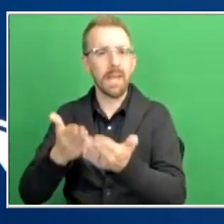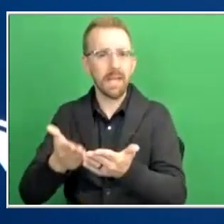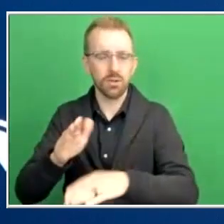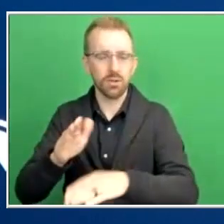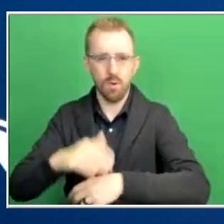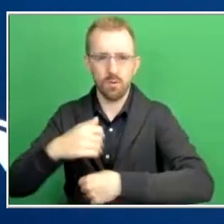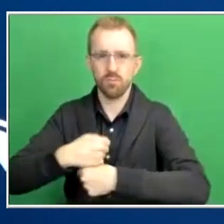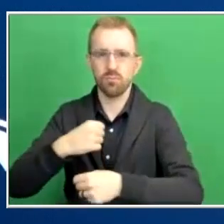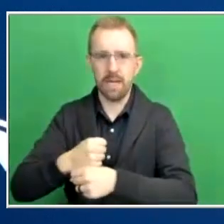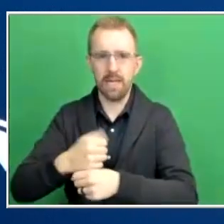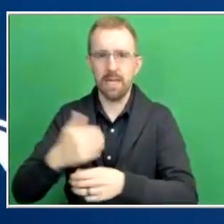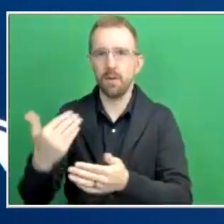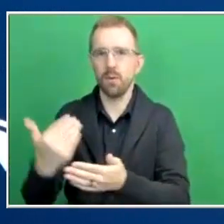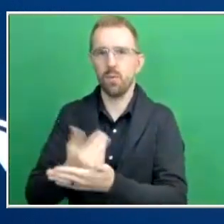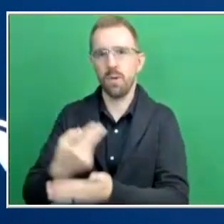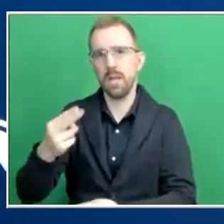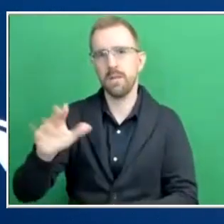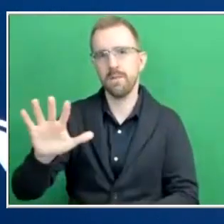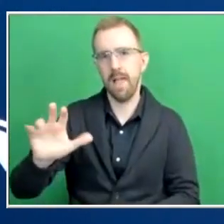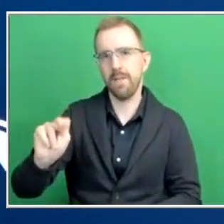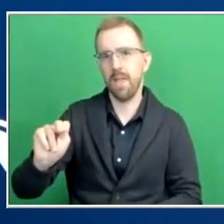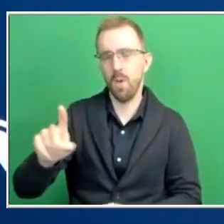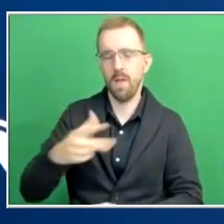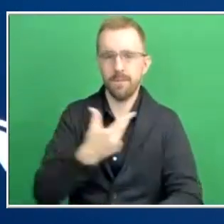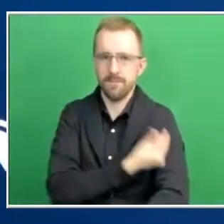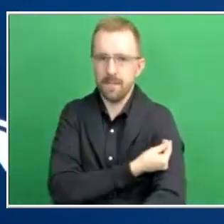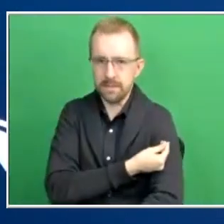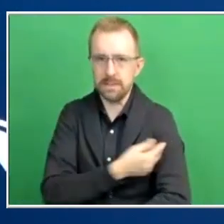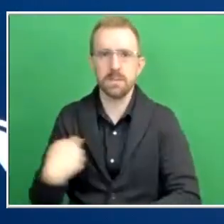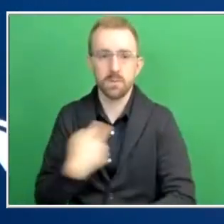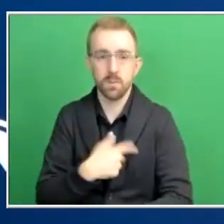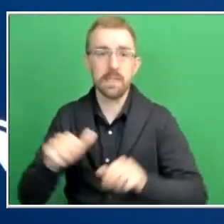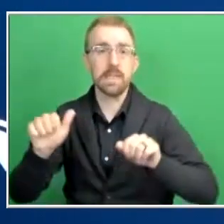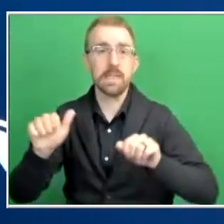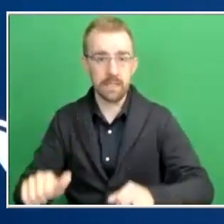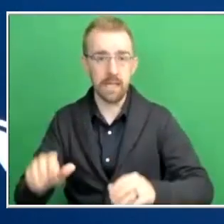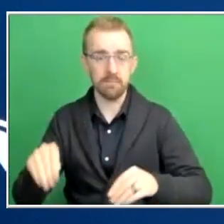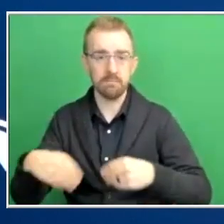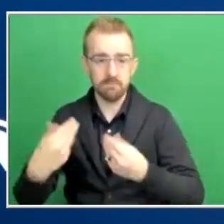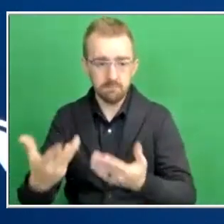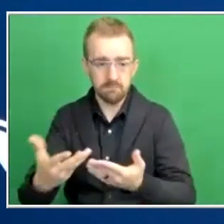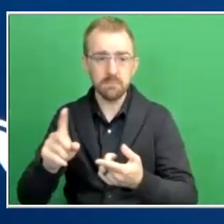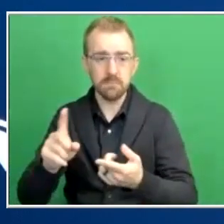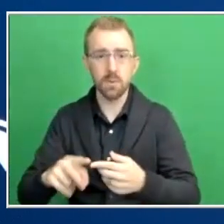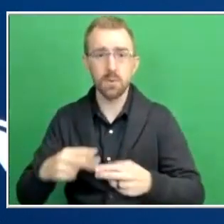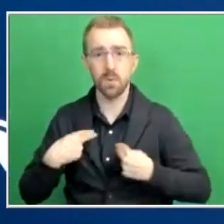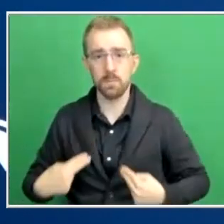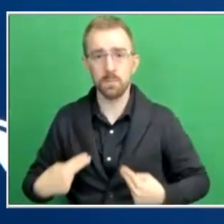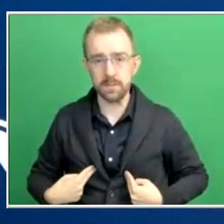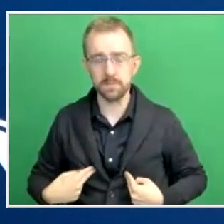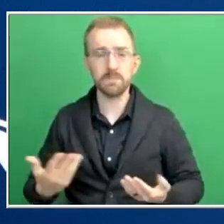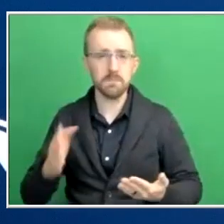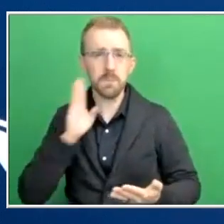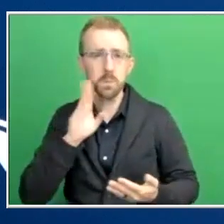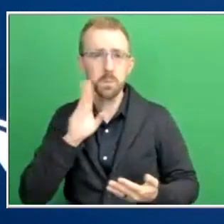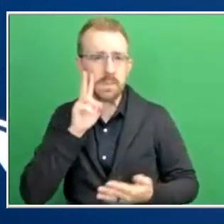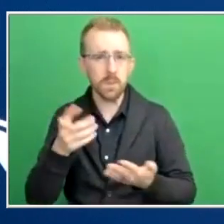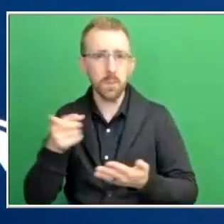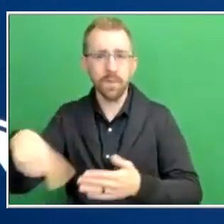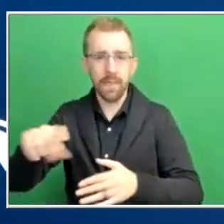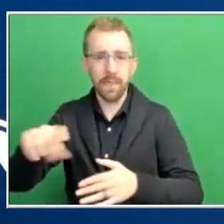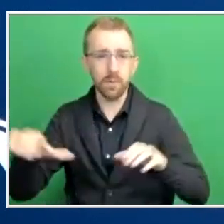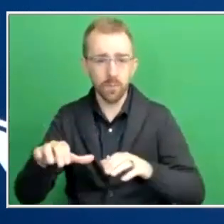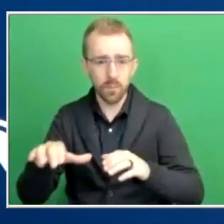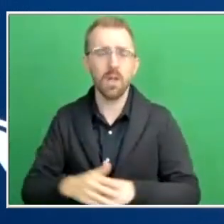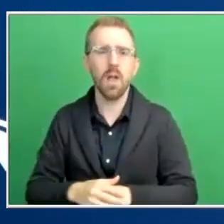creating a new H5N1 vaccine that we can give to humans. So we'll see what they do discuss. And then